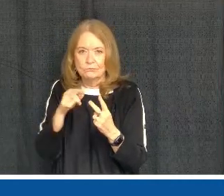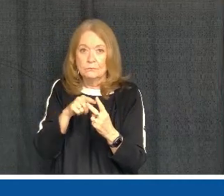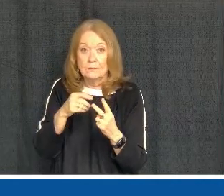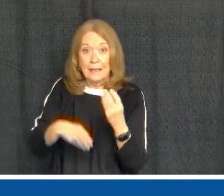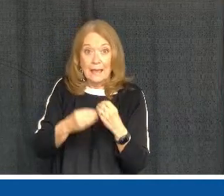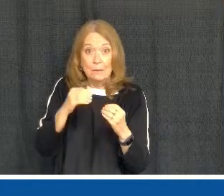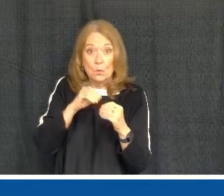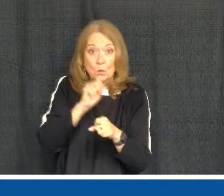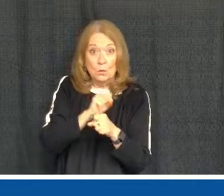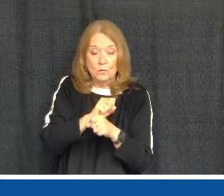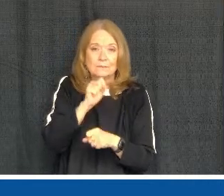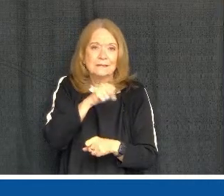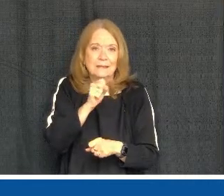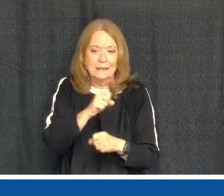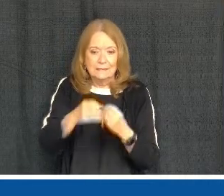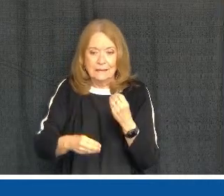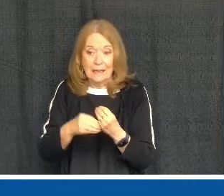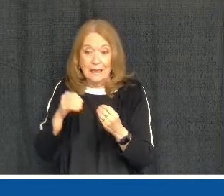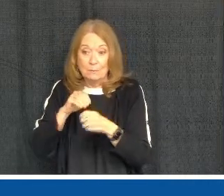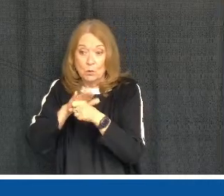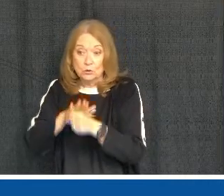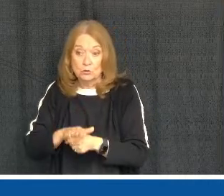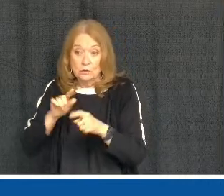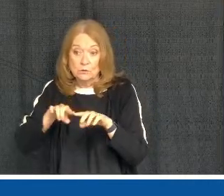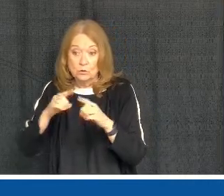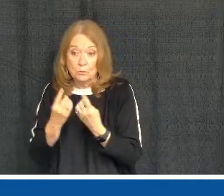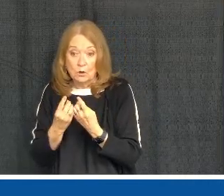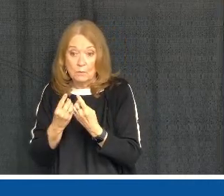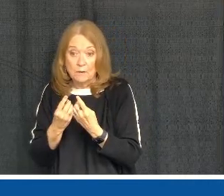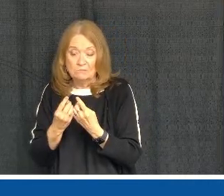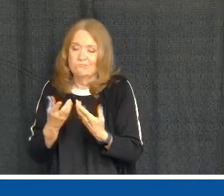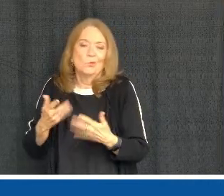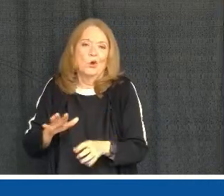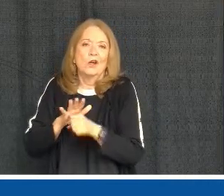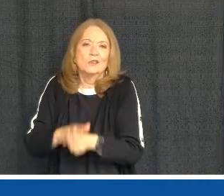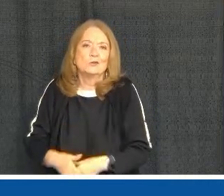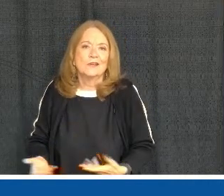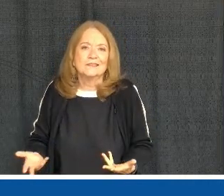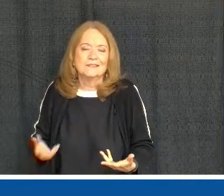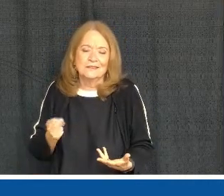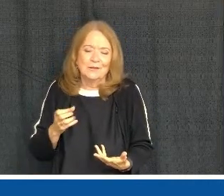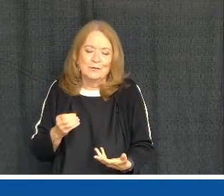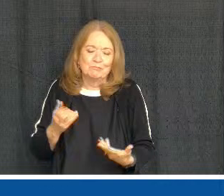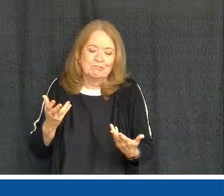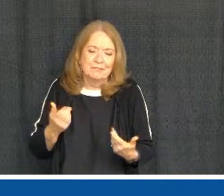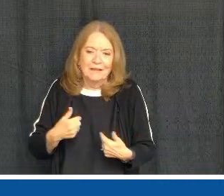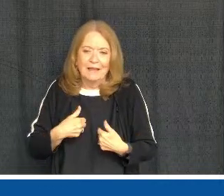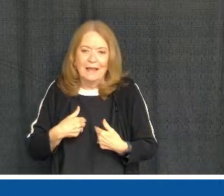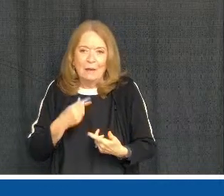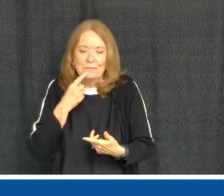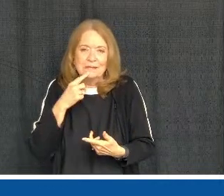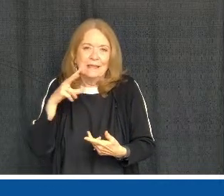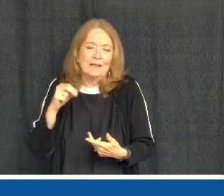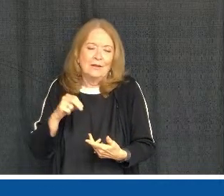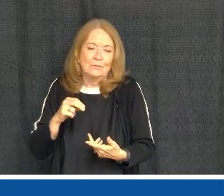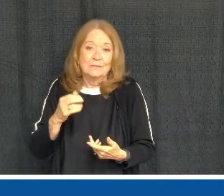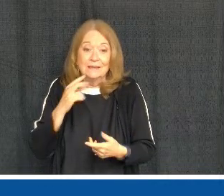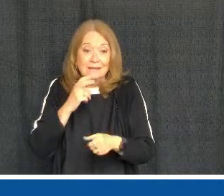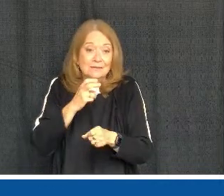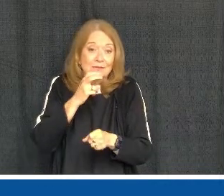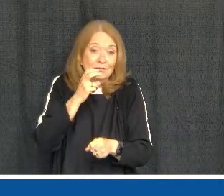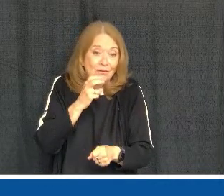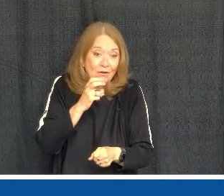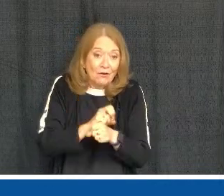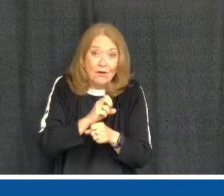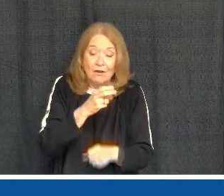work? Yes. Does it add stress to the department? We're already stressed. So I would say no. So is it a hardship? It's